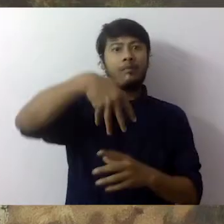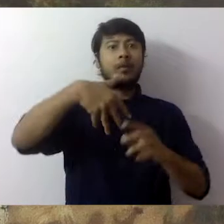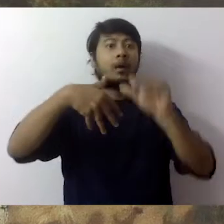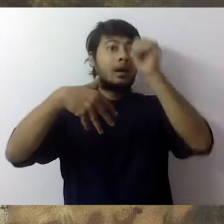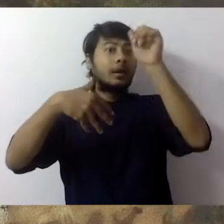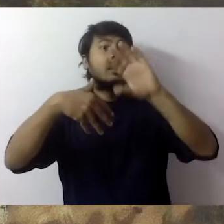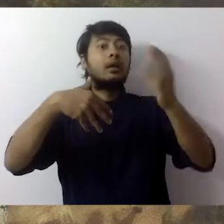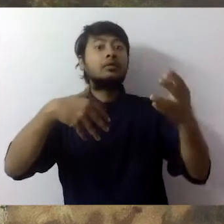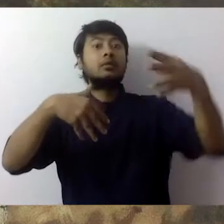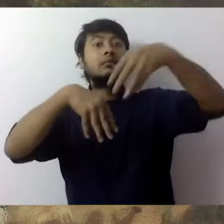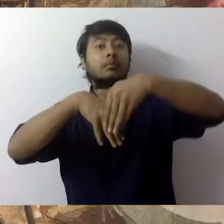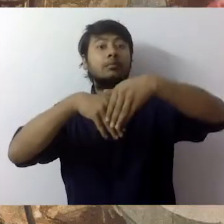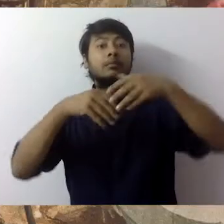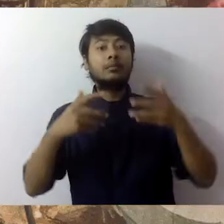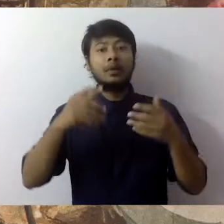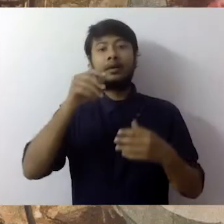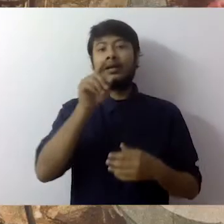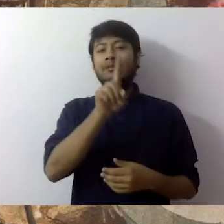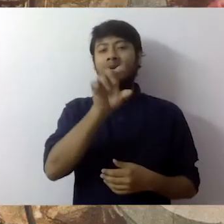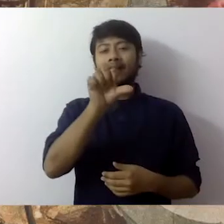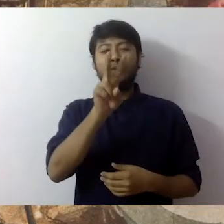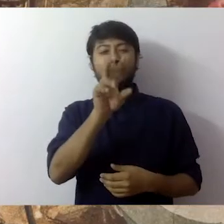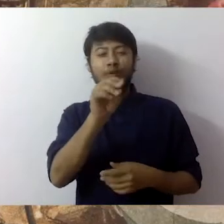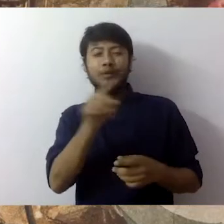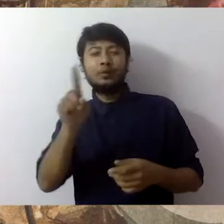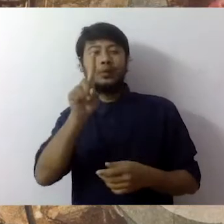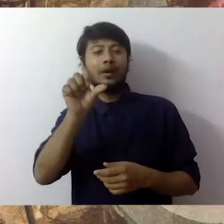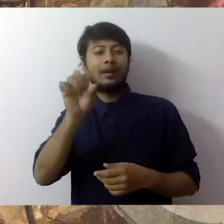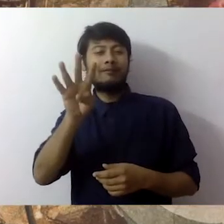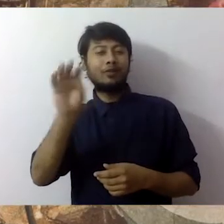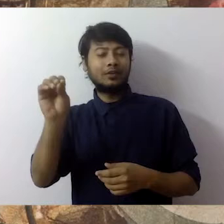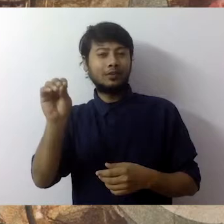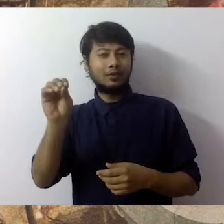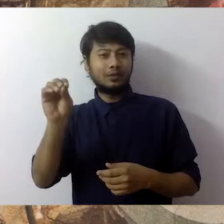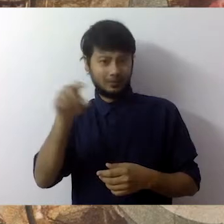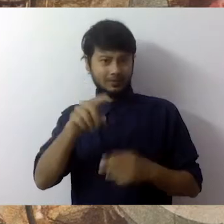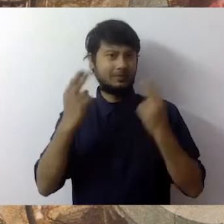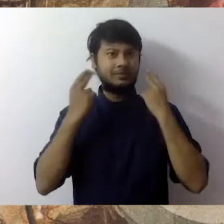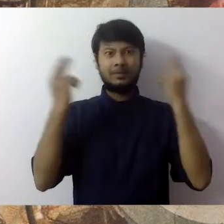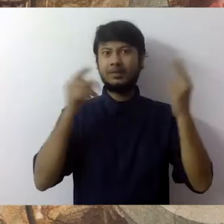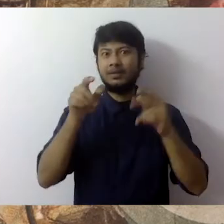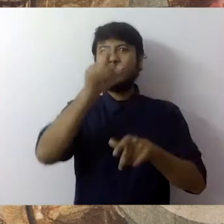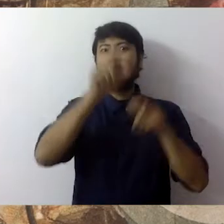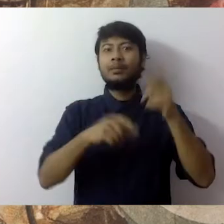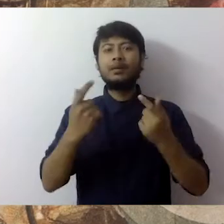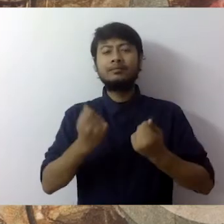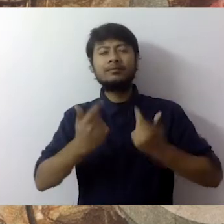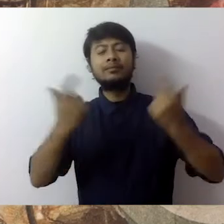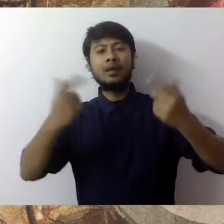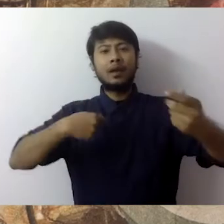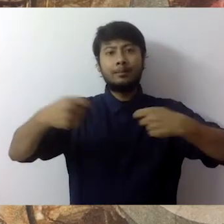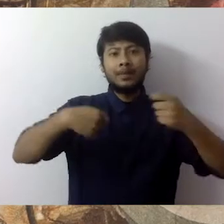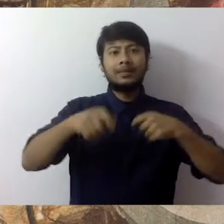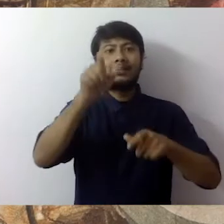1920s to the 1940s. These prints were often found framed in palatial mansions of traders and wealthy